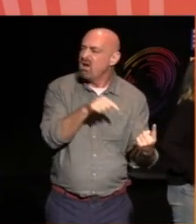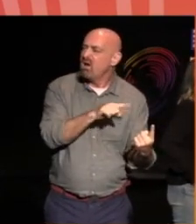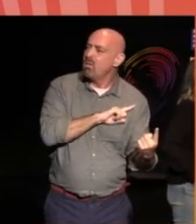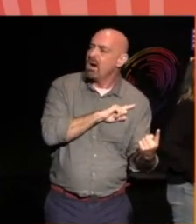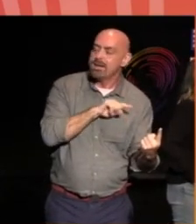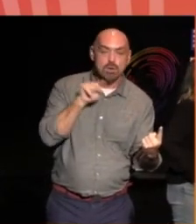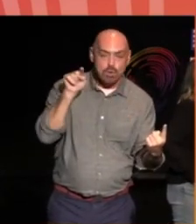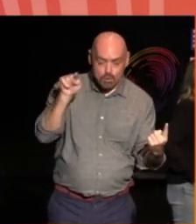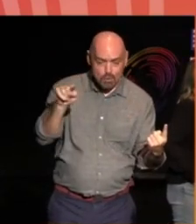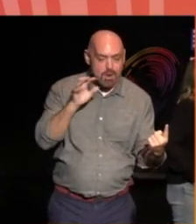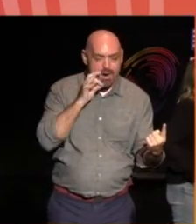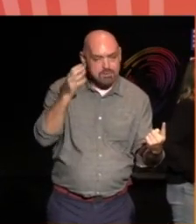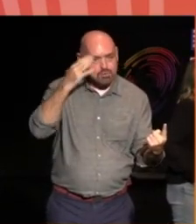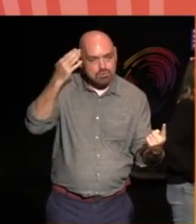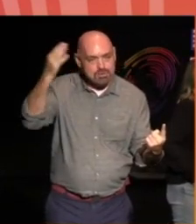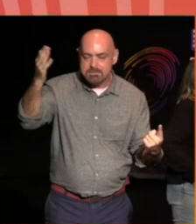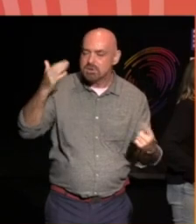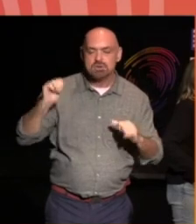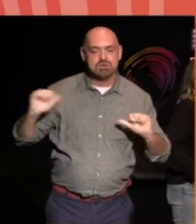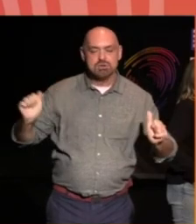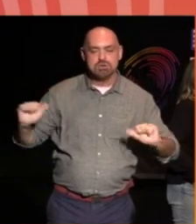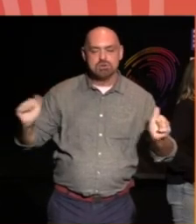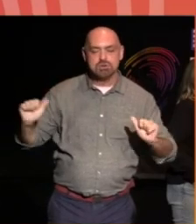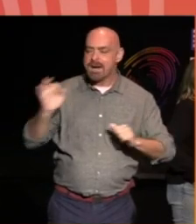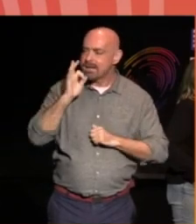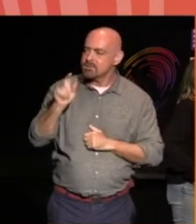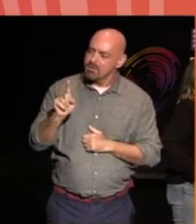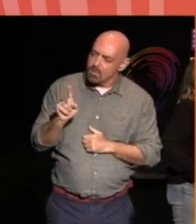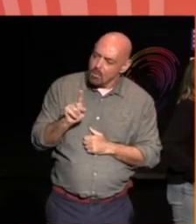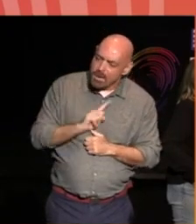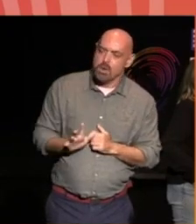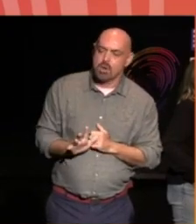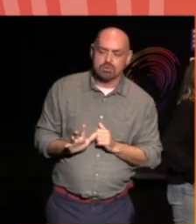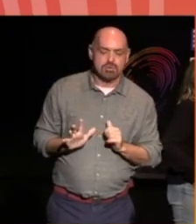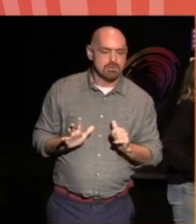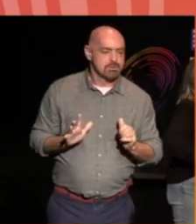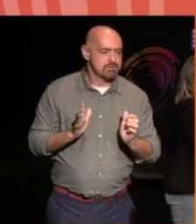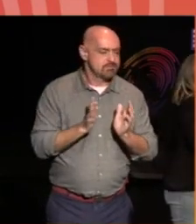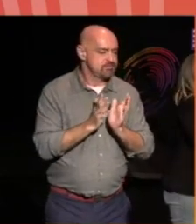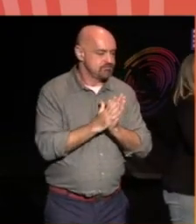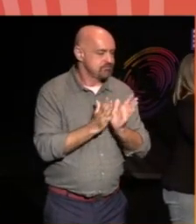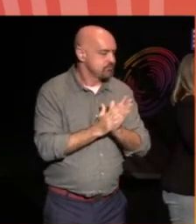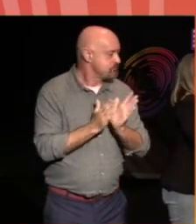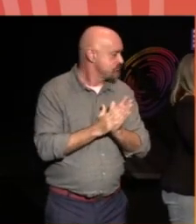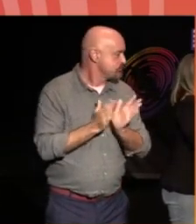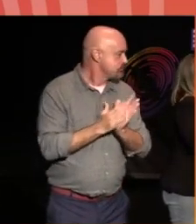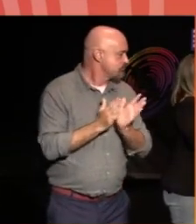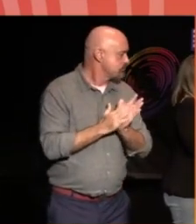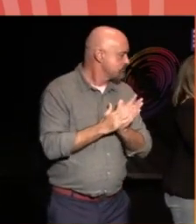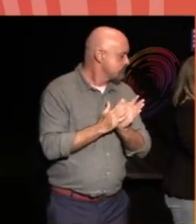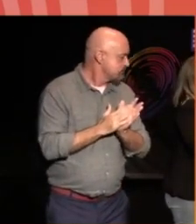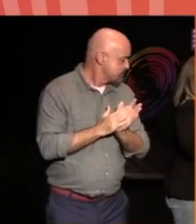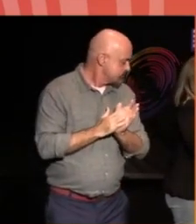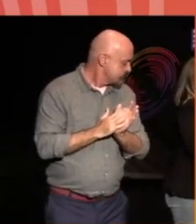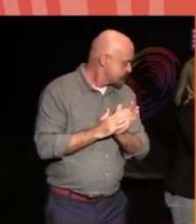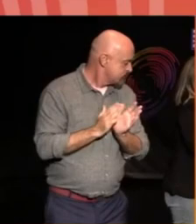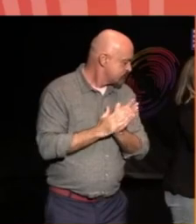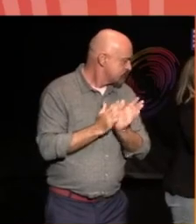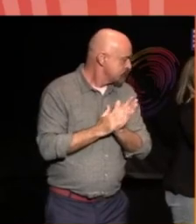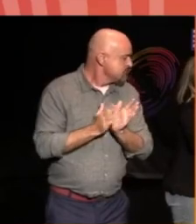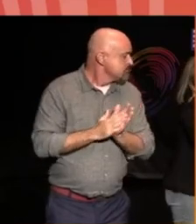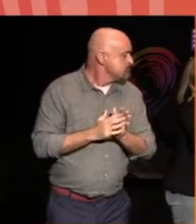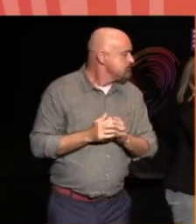but you dream things that never were and ask why not. Thank you so much for all your work over the last 3 or 4 years. Let's just put that down there